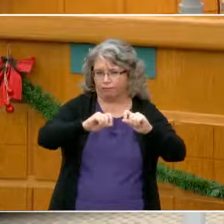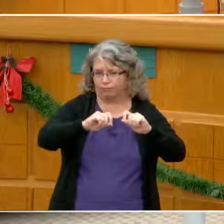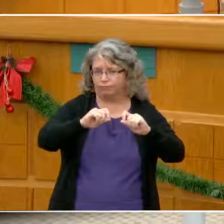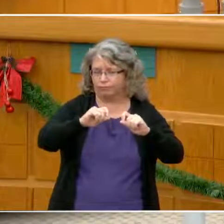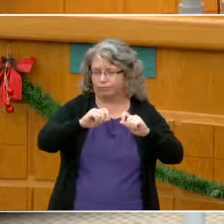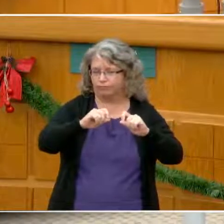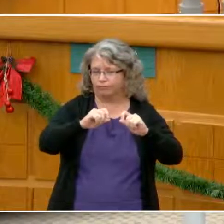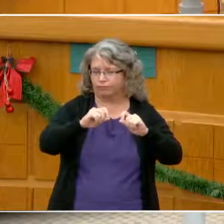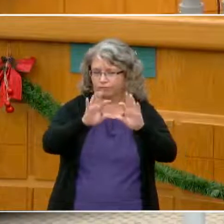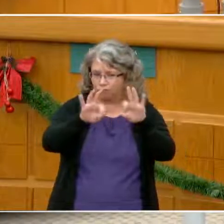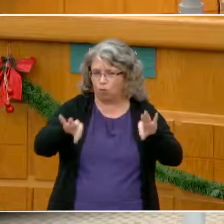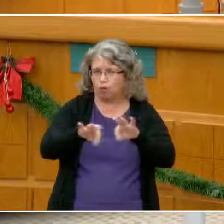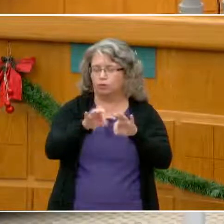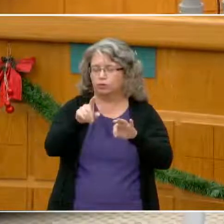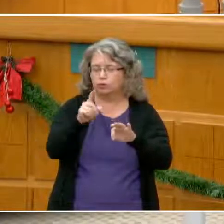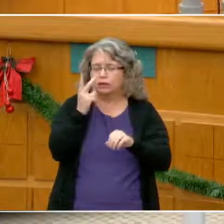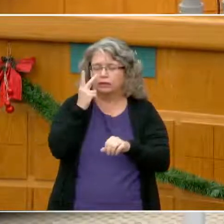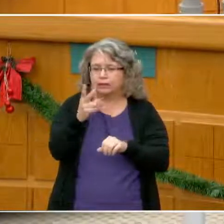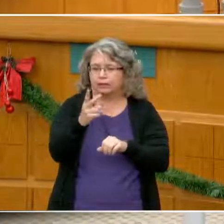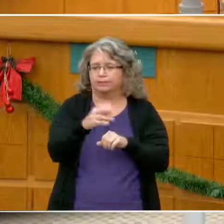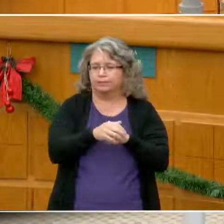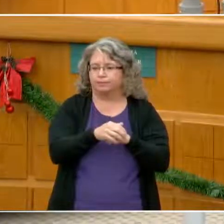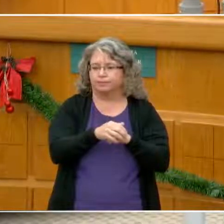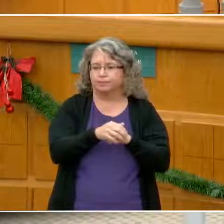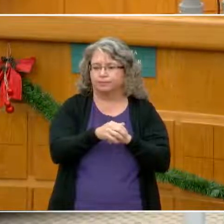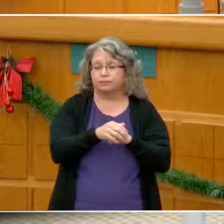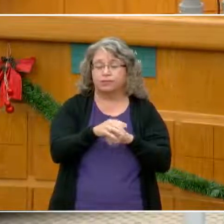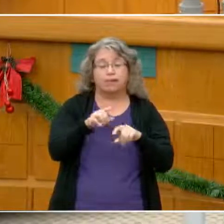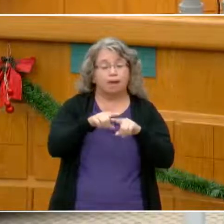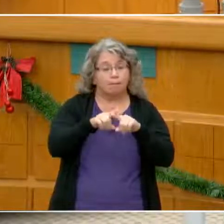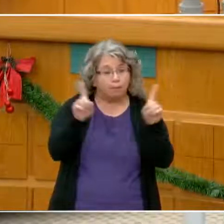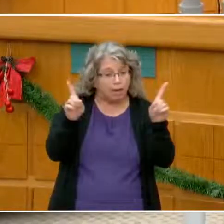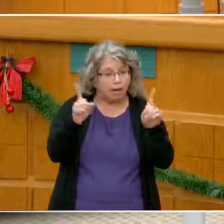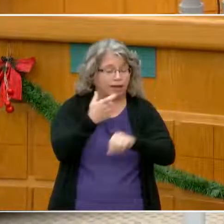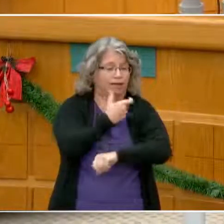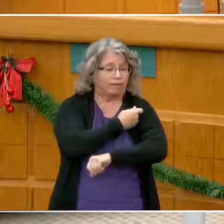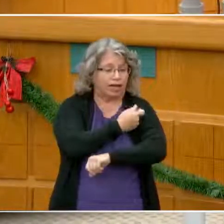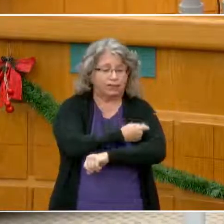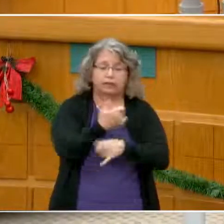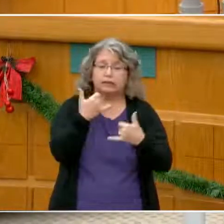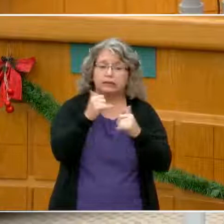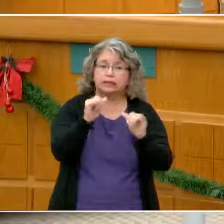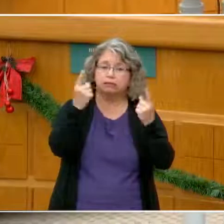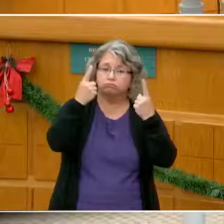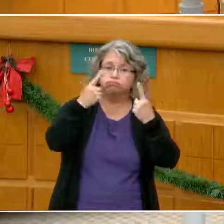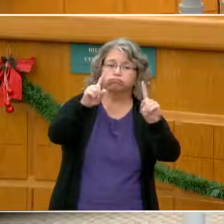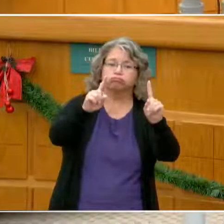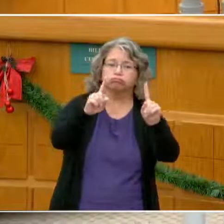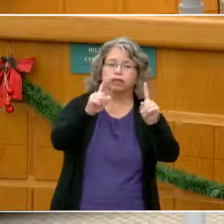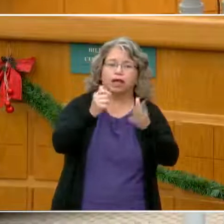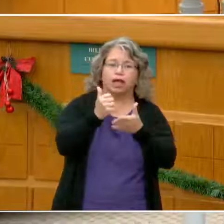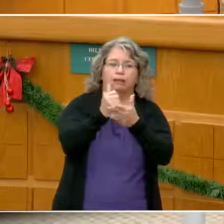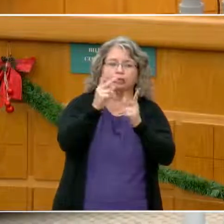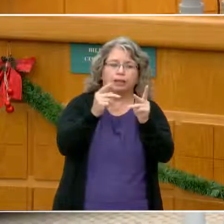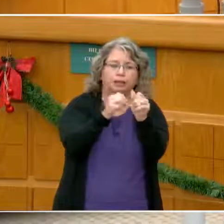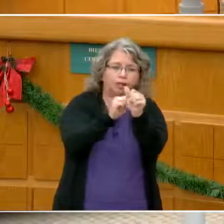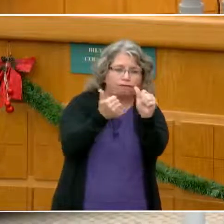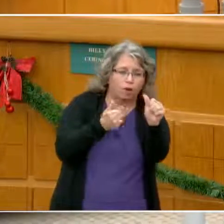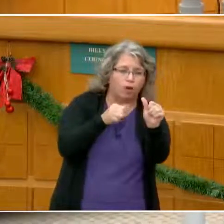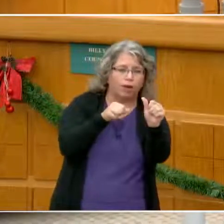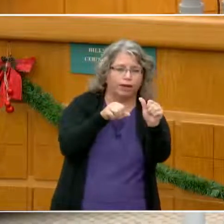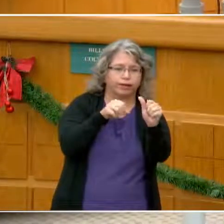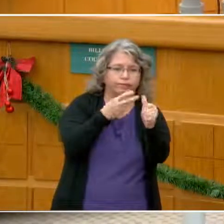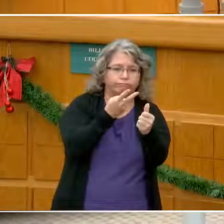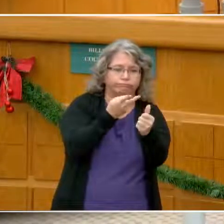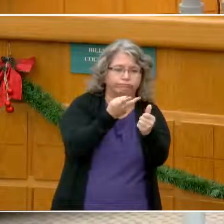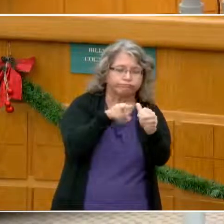that the vaccine is still effective to keep people out of the hospital and to lessen the disease process from the current strain